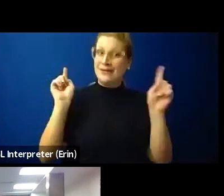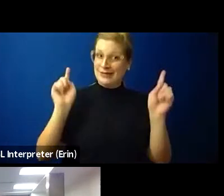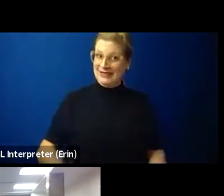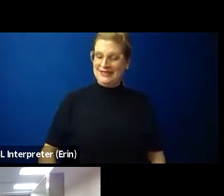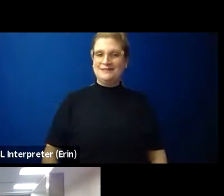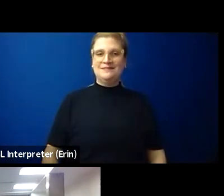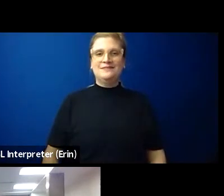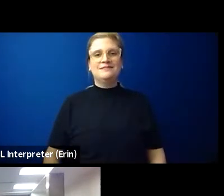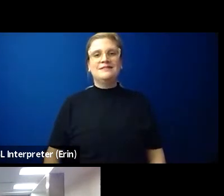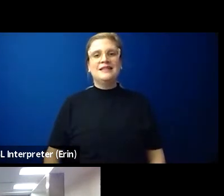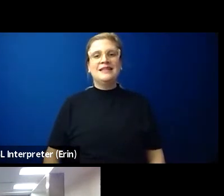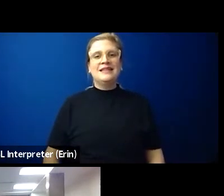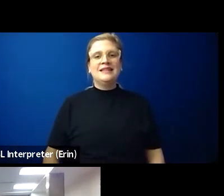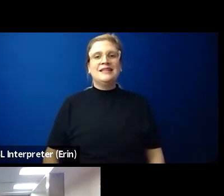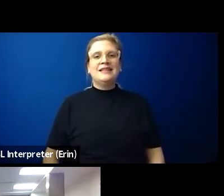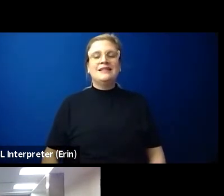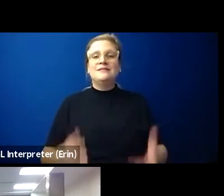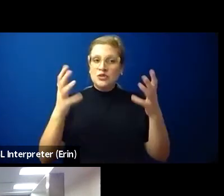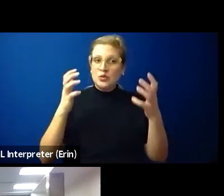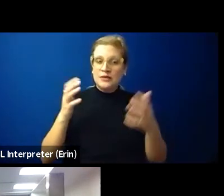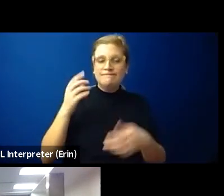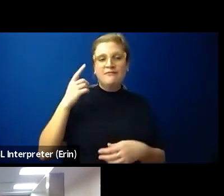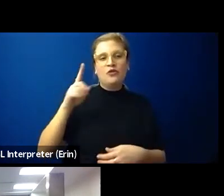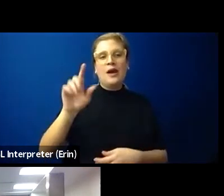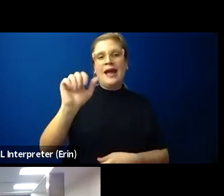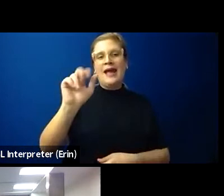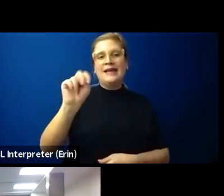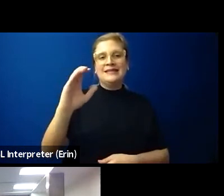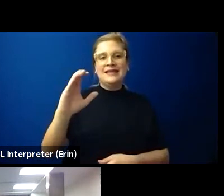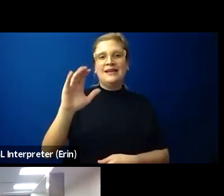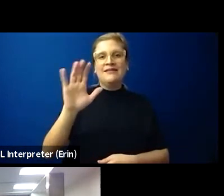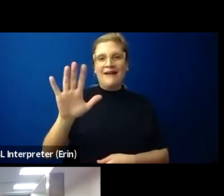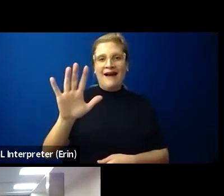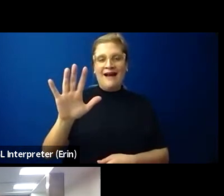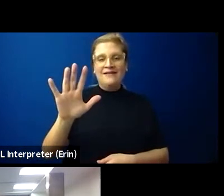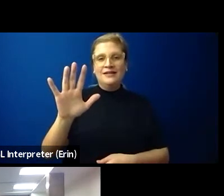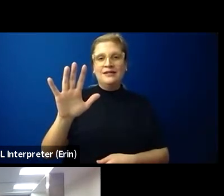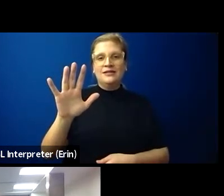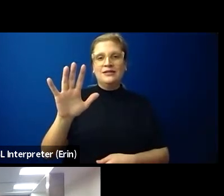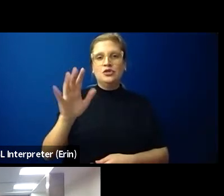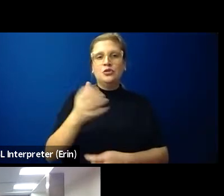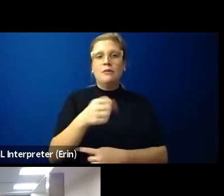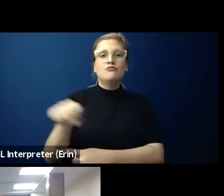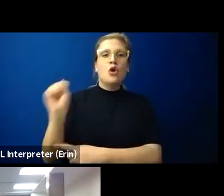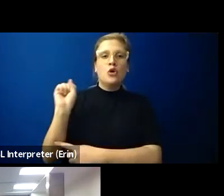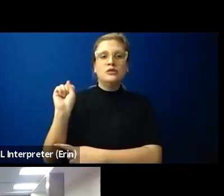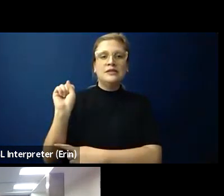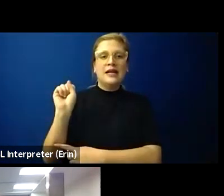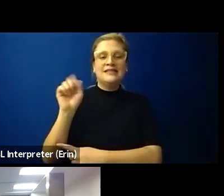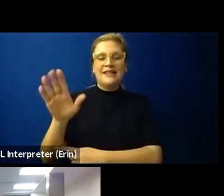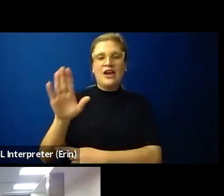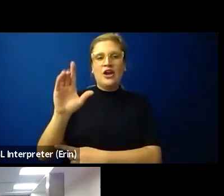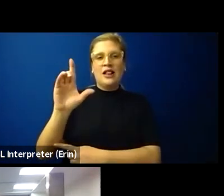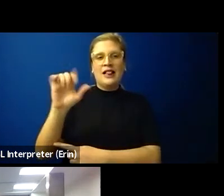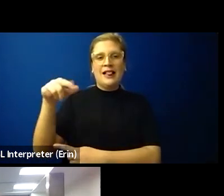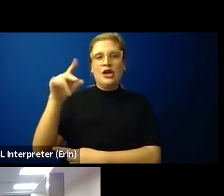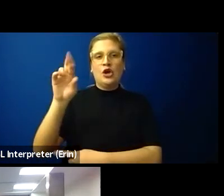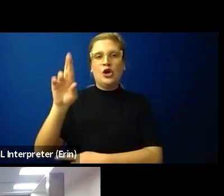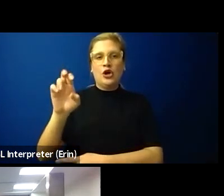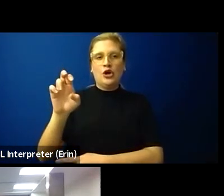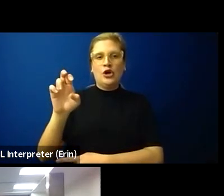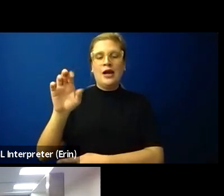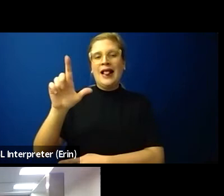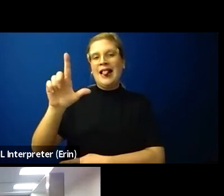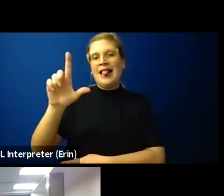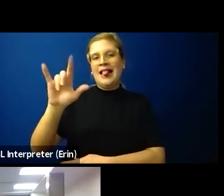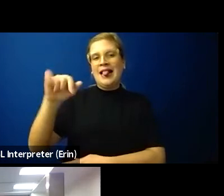just like to make a motion that we, ANC 5D, protest the Food 7 liquor license. Yeah, and